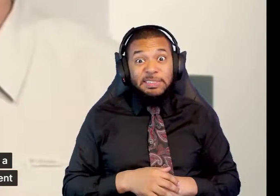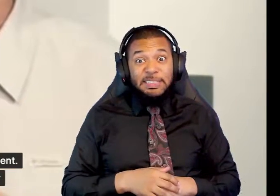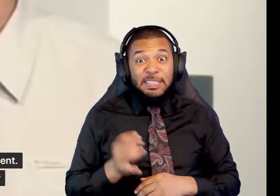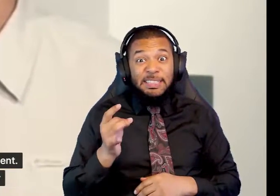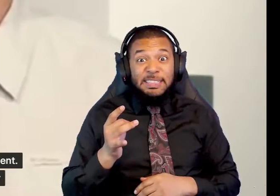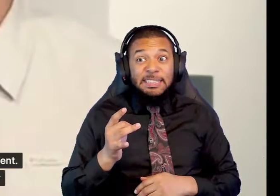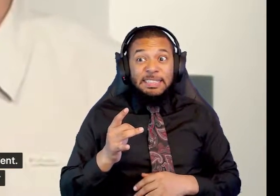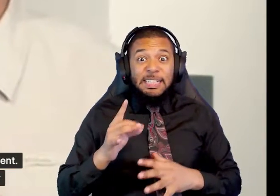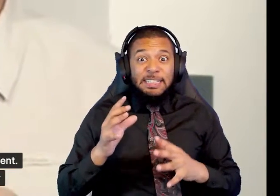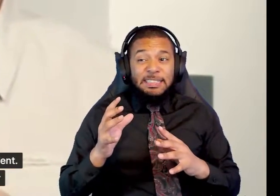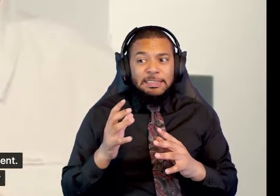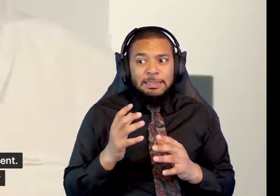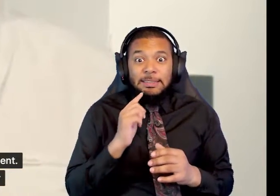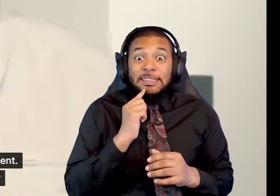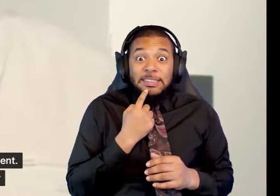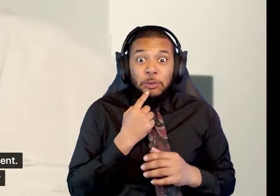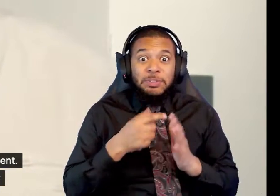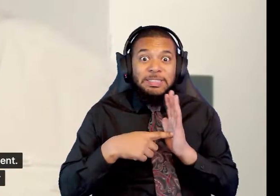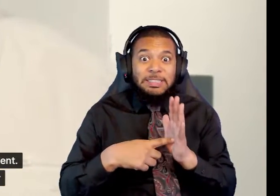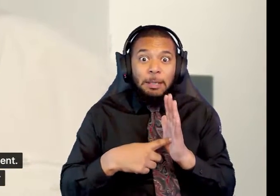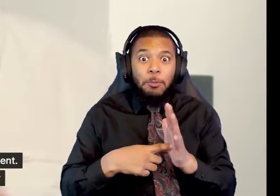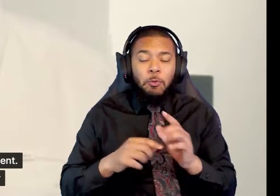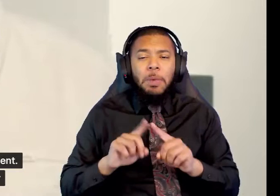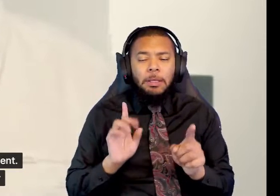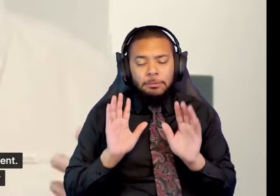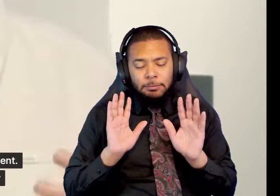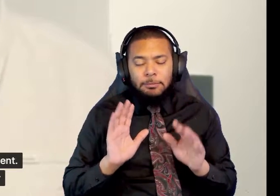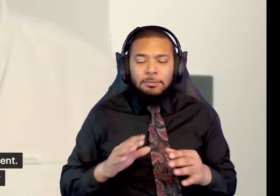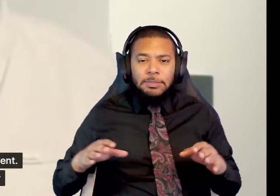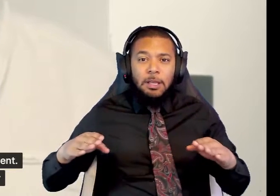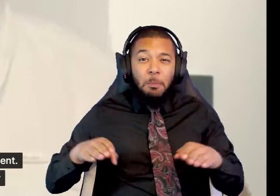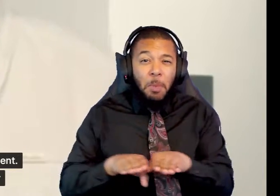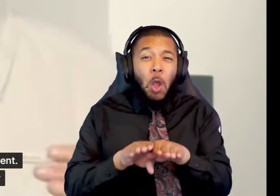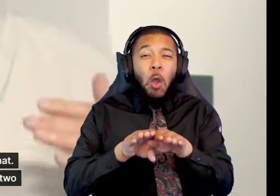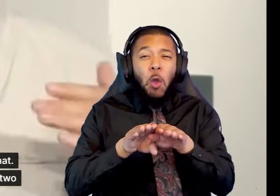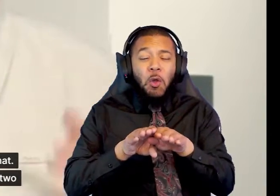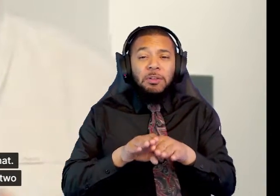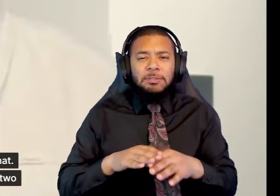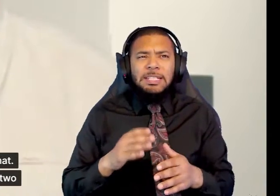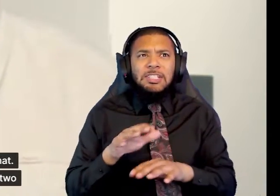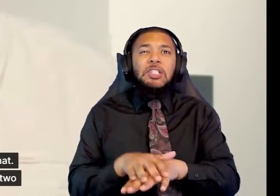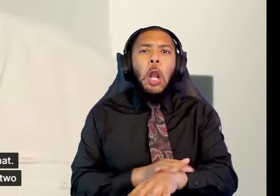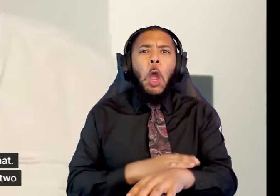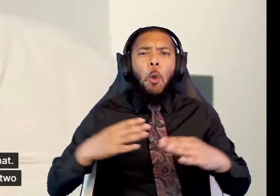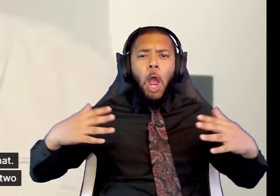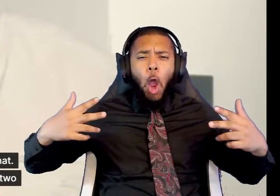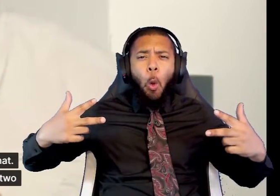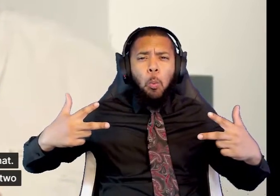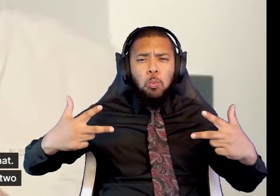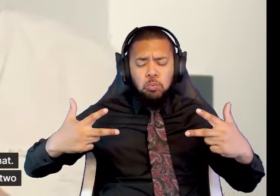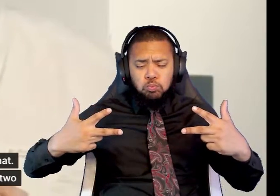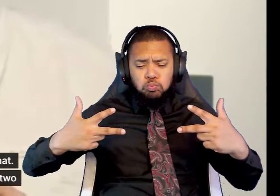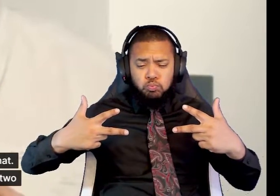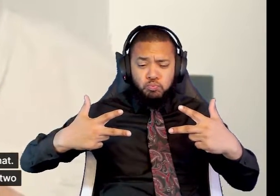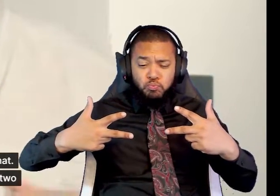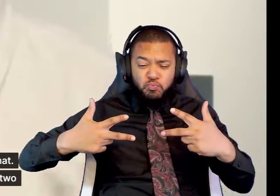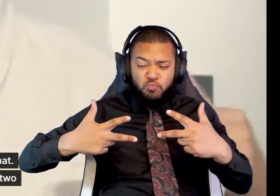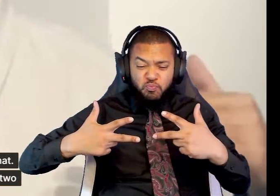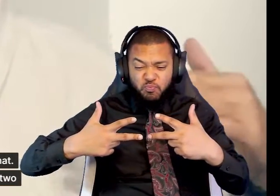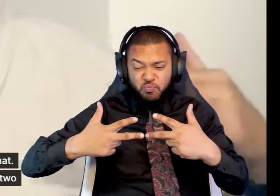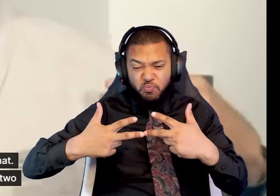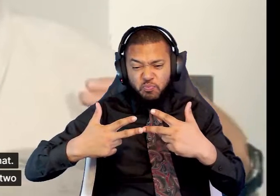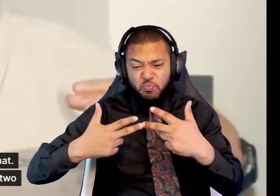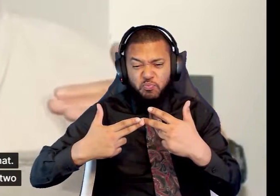really continent-to-continental collisions are very violent. They're very slow motion car wrecks, if you think about it like this. It's more